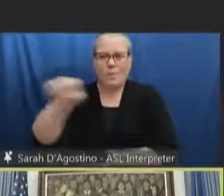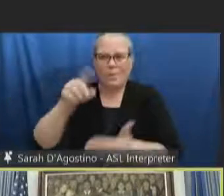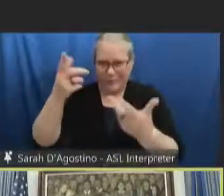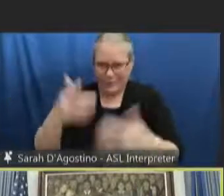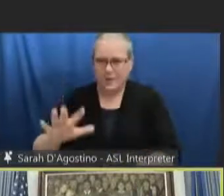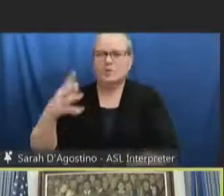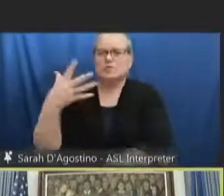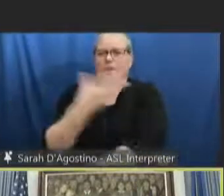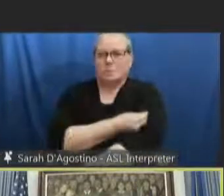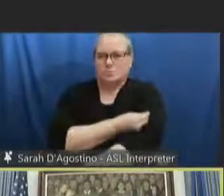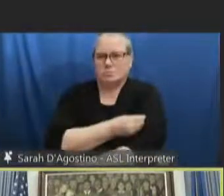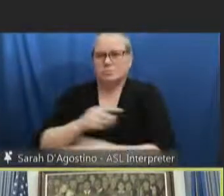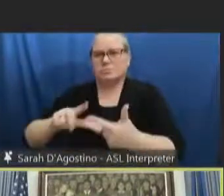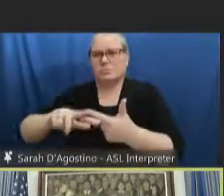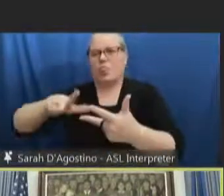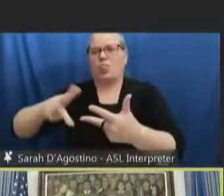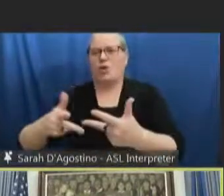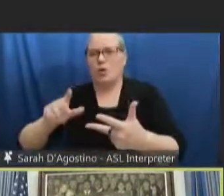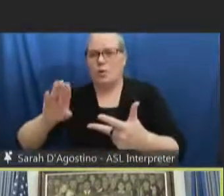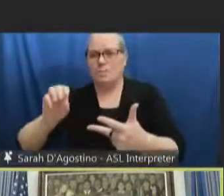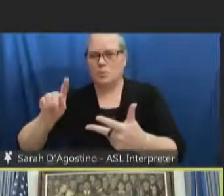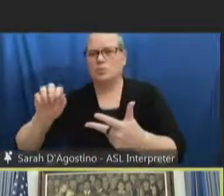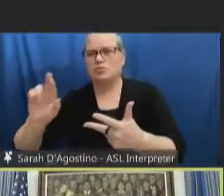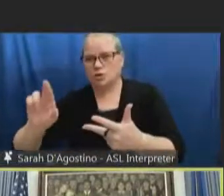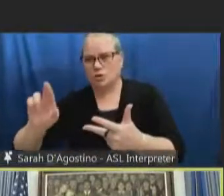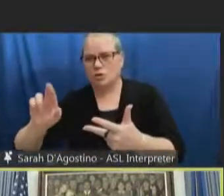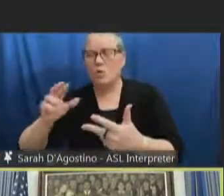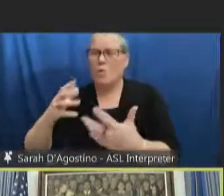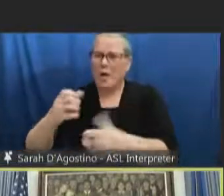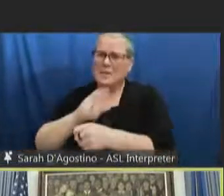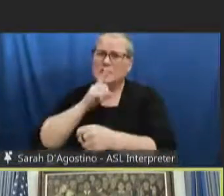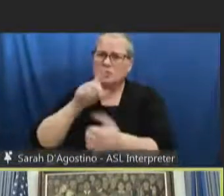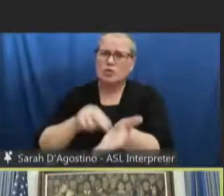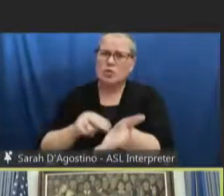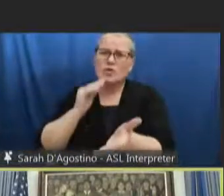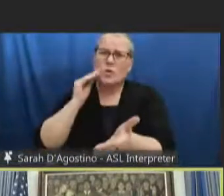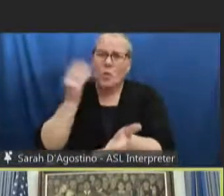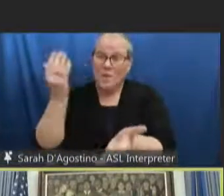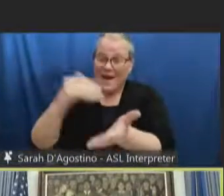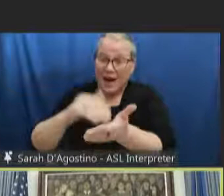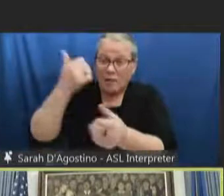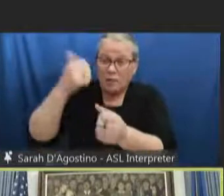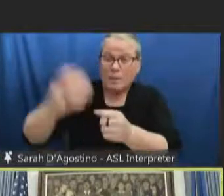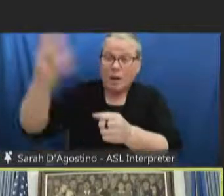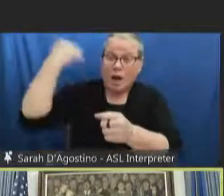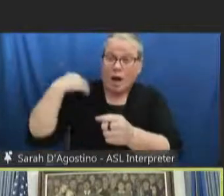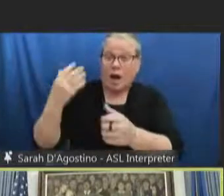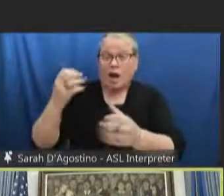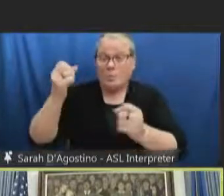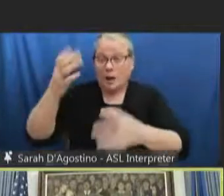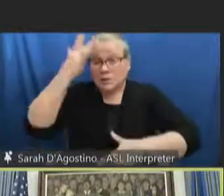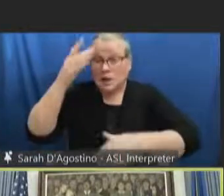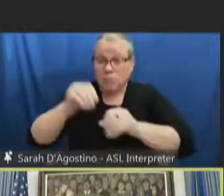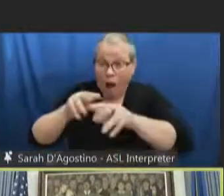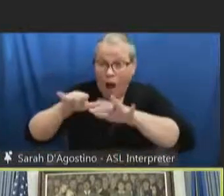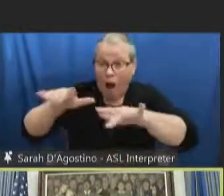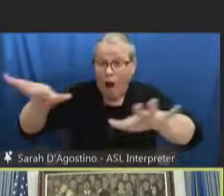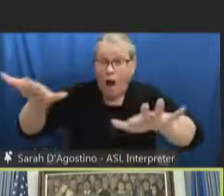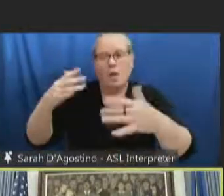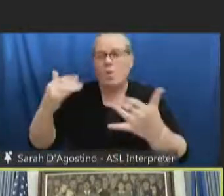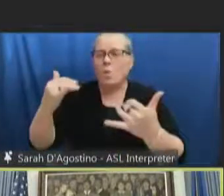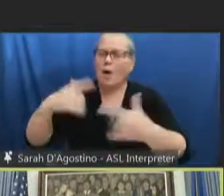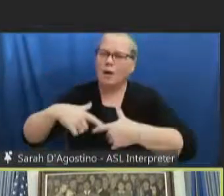there. And we have required the booster for the staff, for the nurses. They're only about 33% have gotten